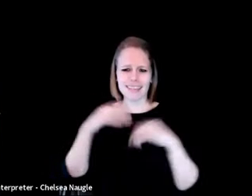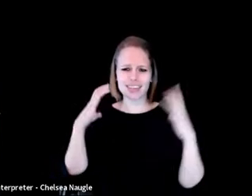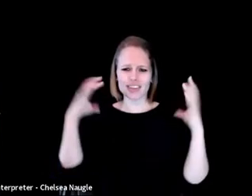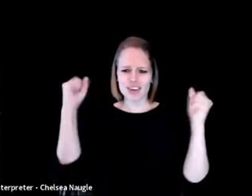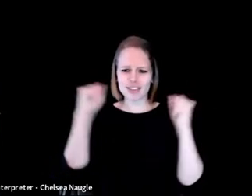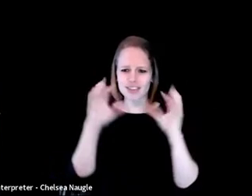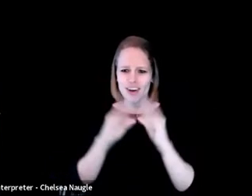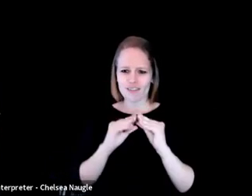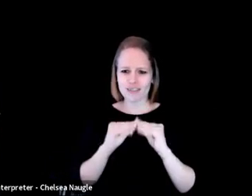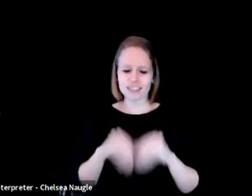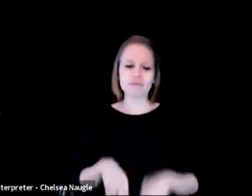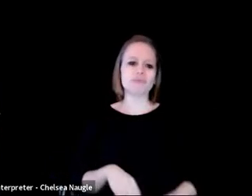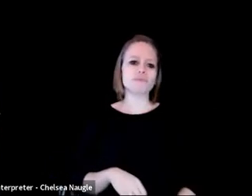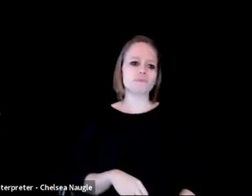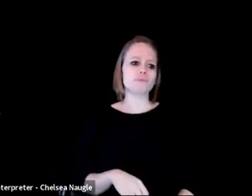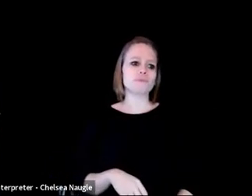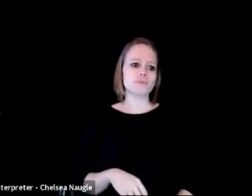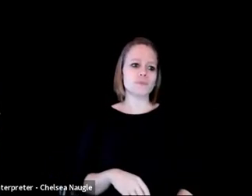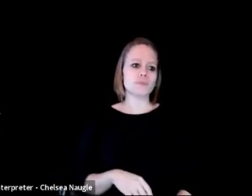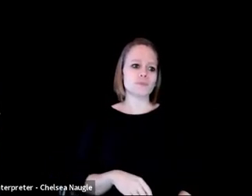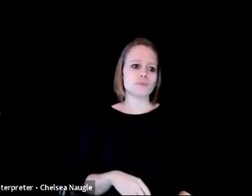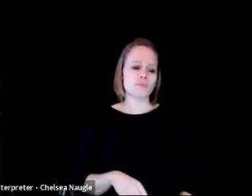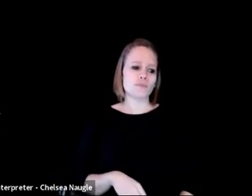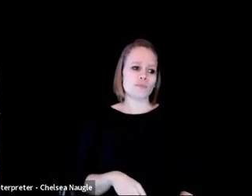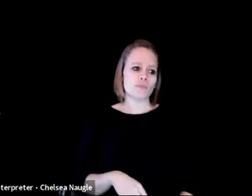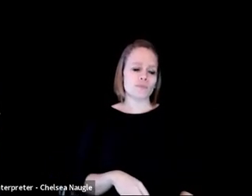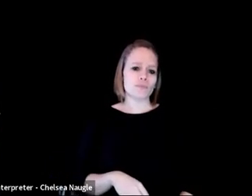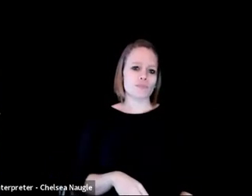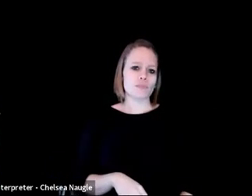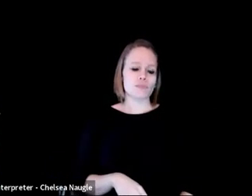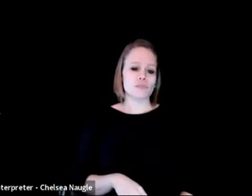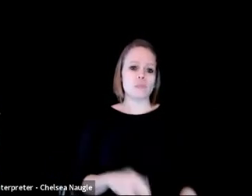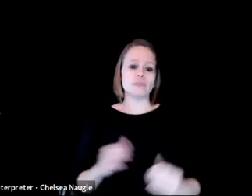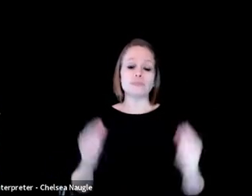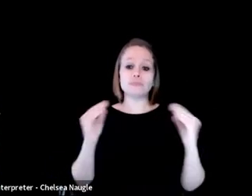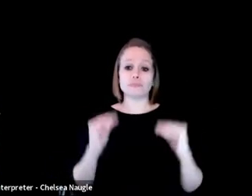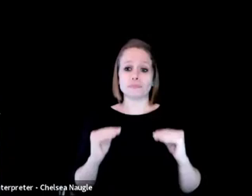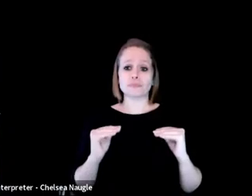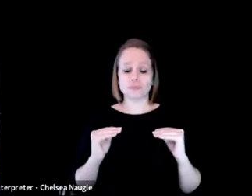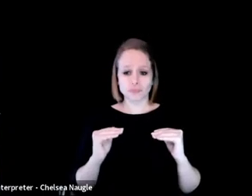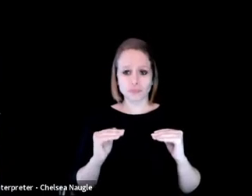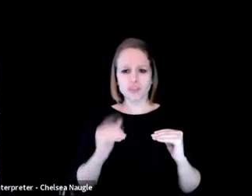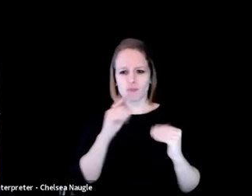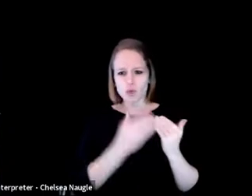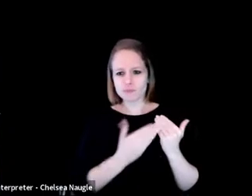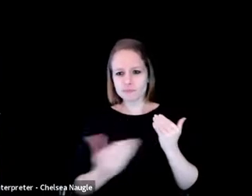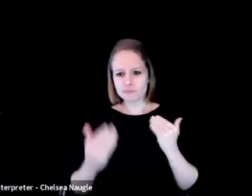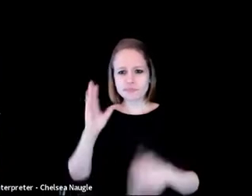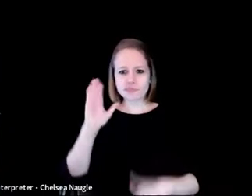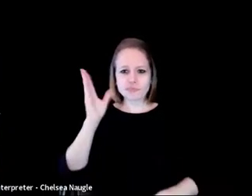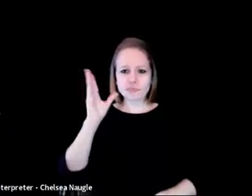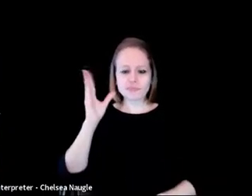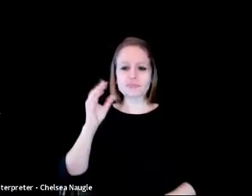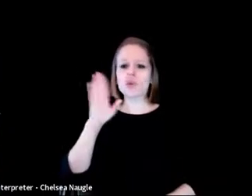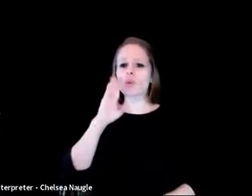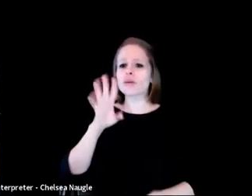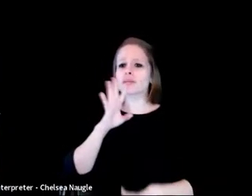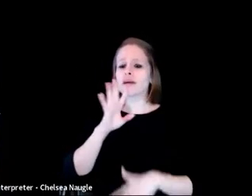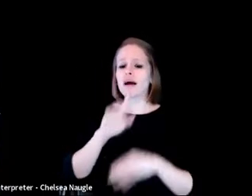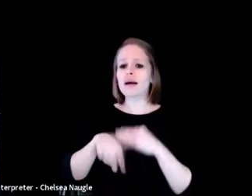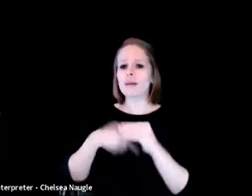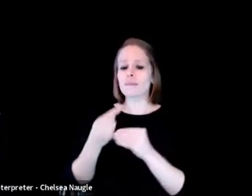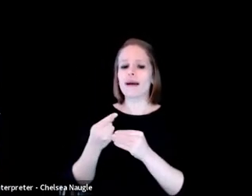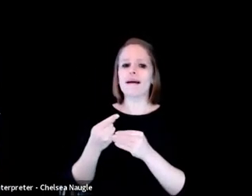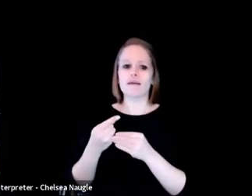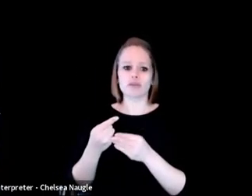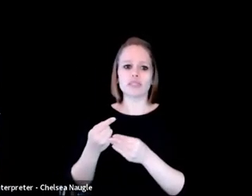Just want to quickly say what I'm going to talk about now or in the rest of the session. We will be referring to practices that are